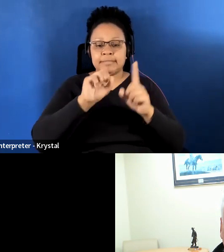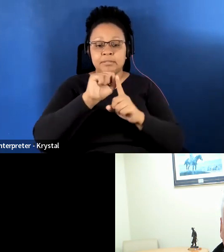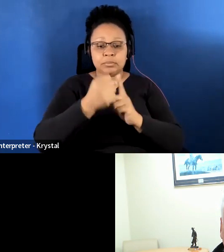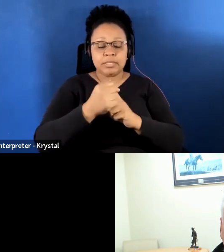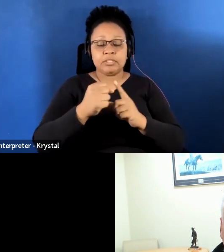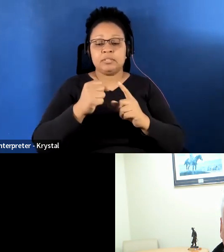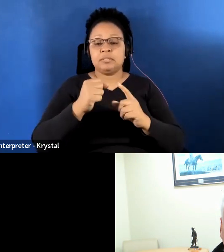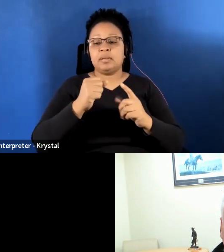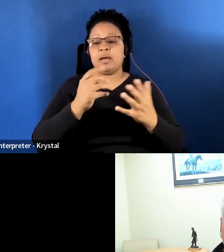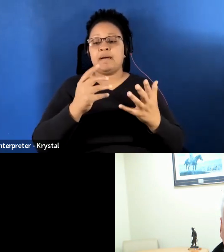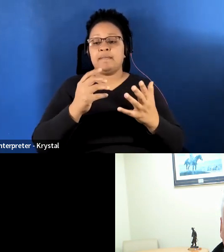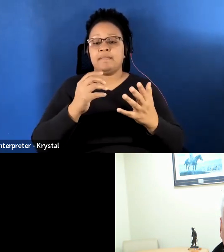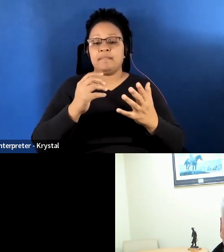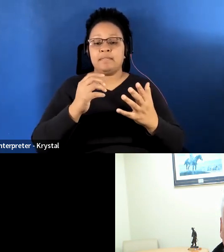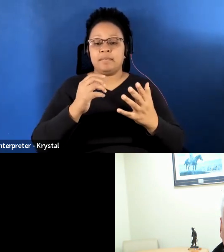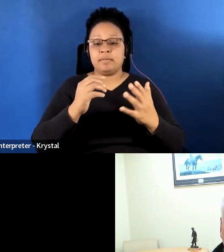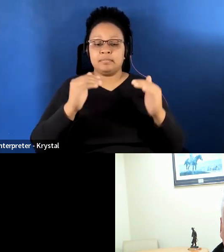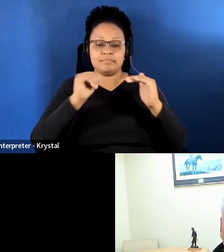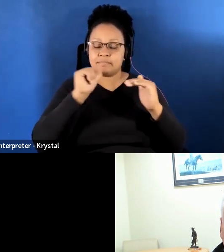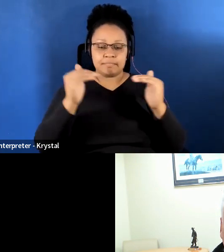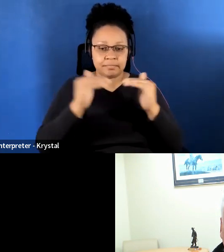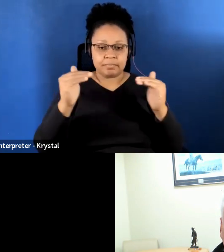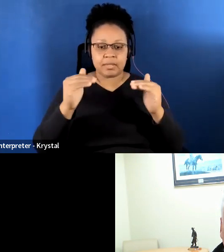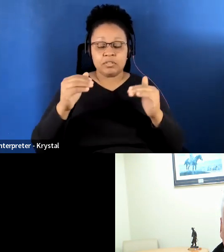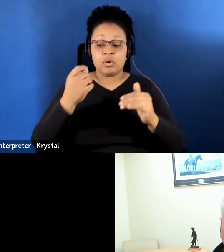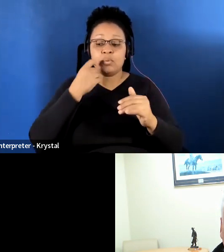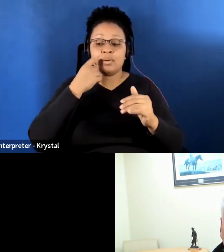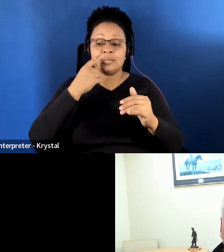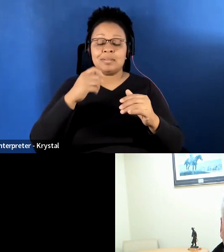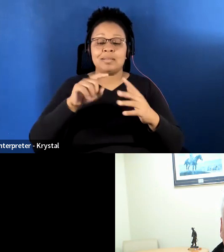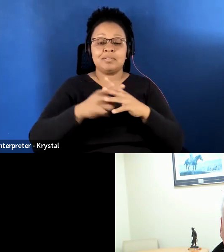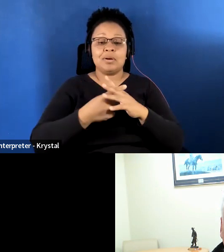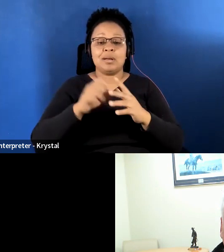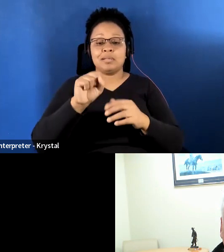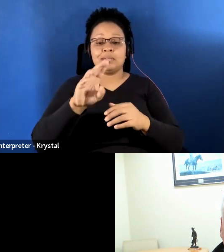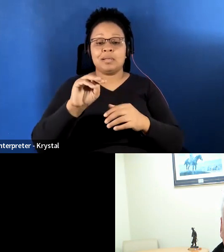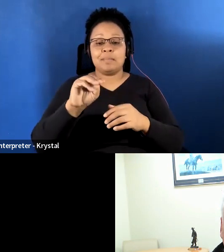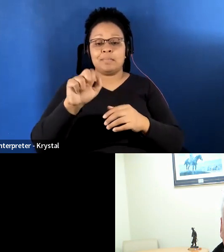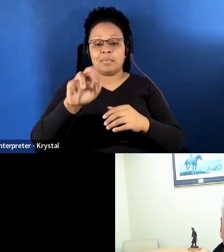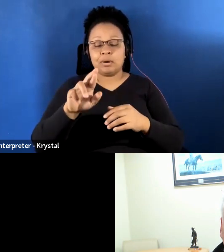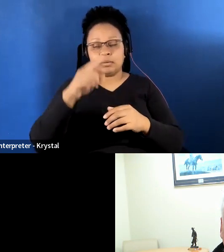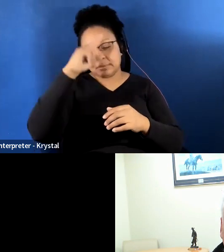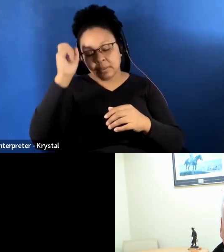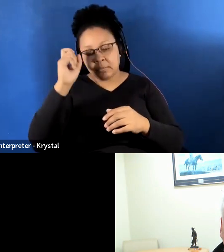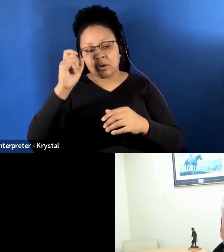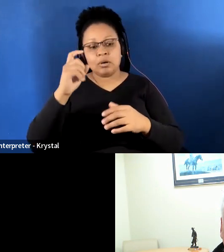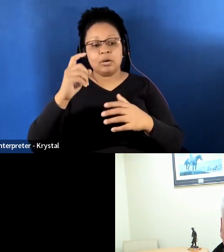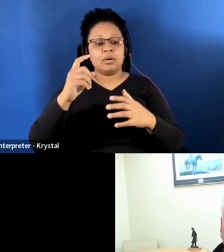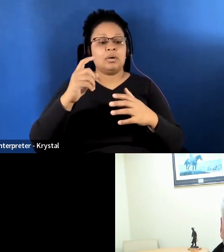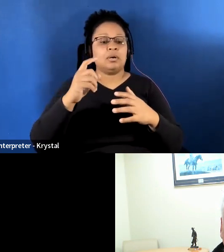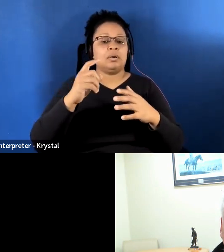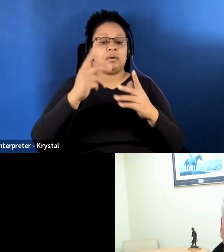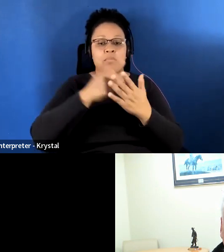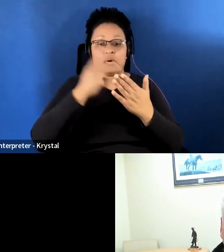summer, they resurrected a summer pilot program where staff members worked Monday